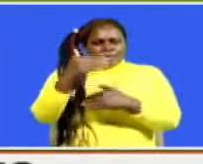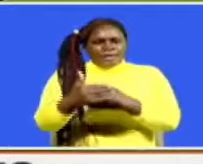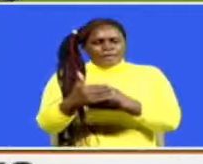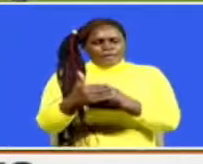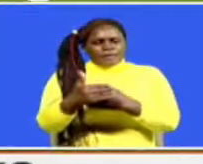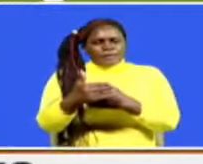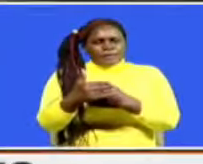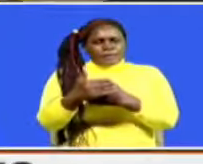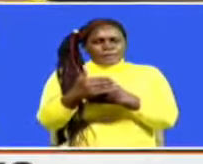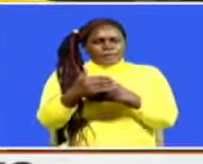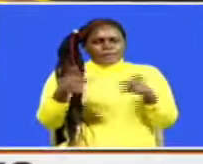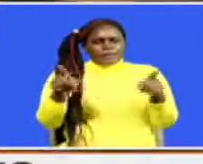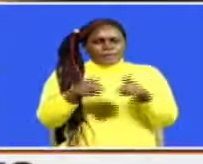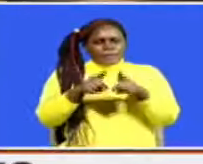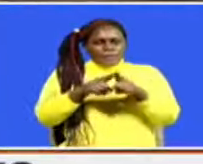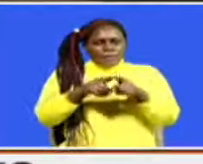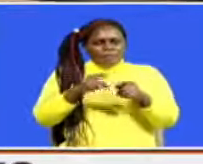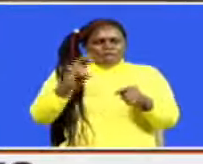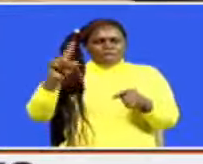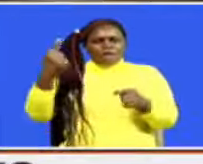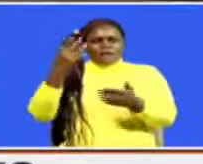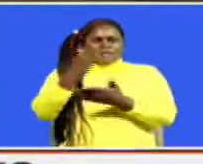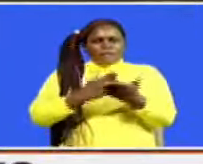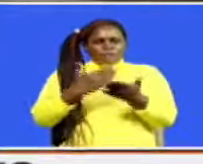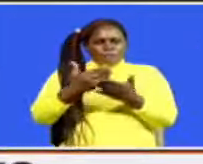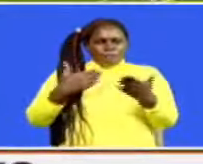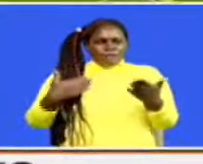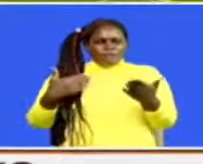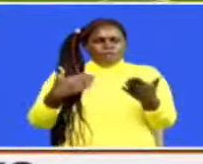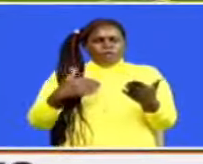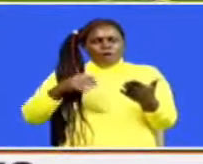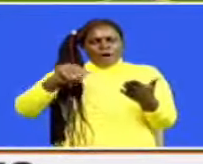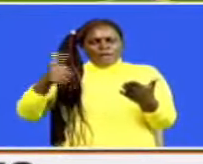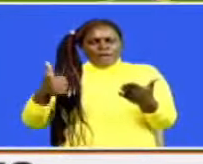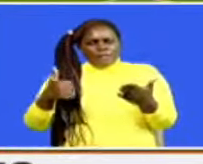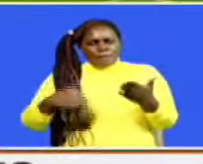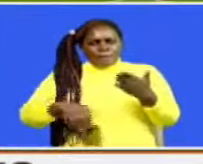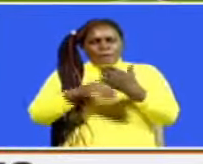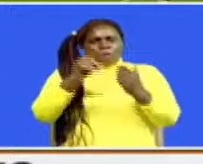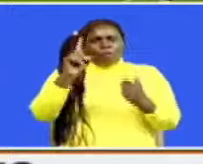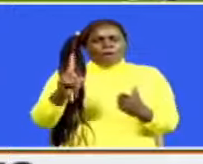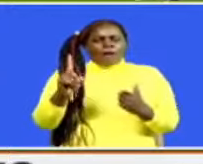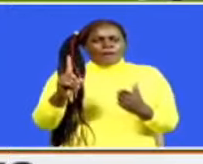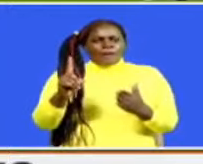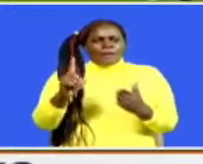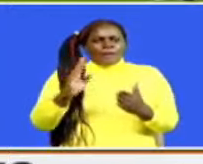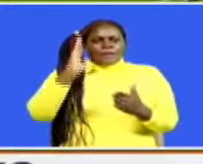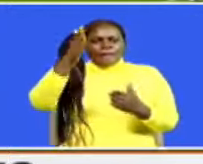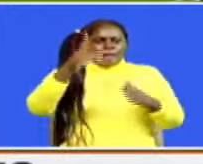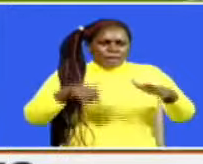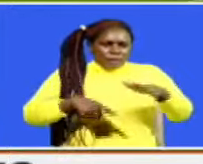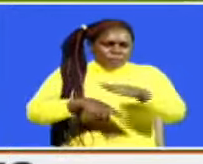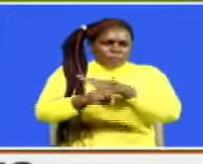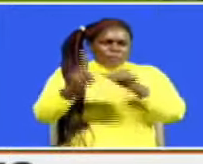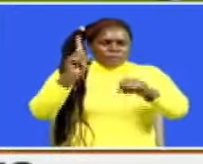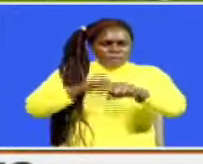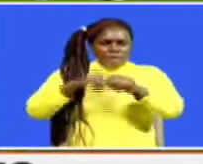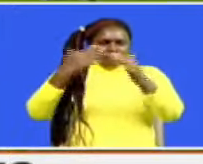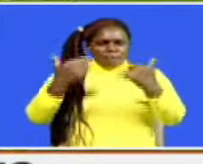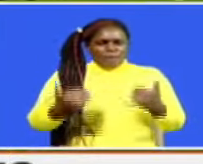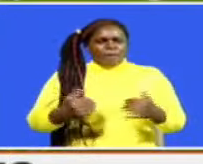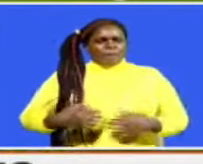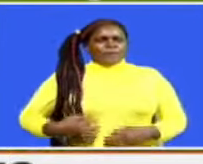the far post midway through the first half before Hei Chuan Wang dispatched his side's first penalty of the season late